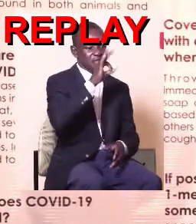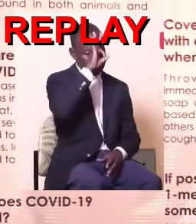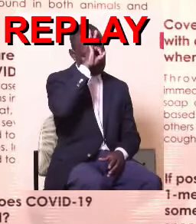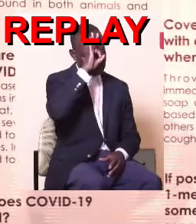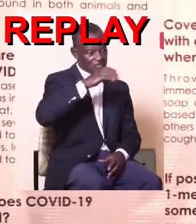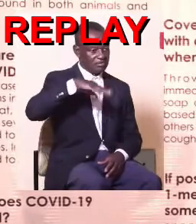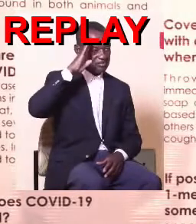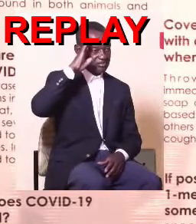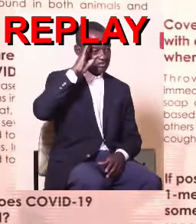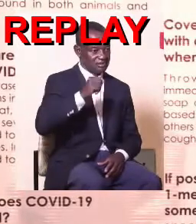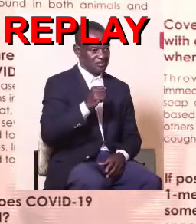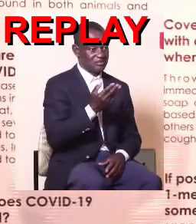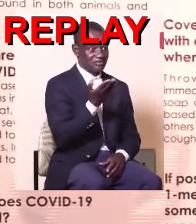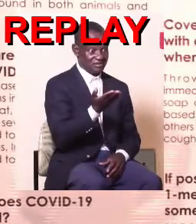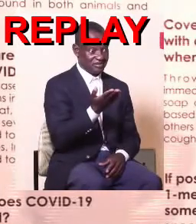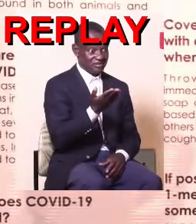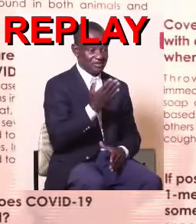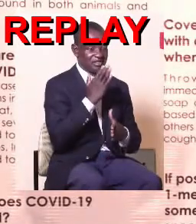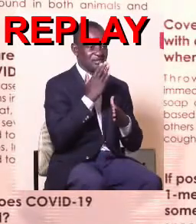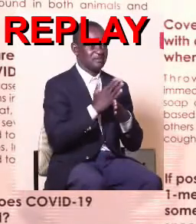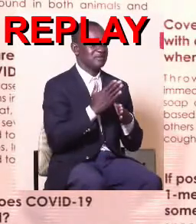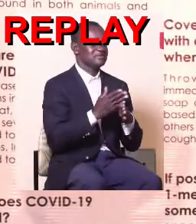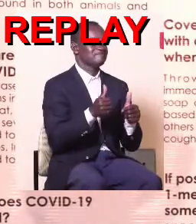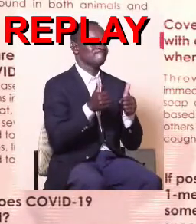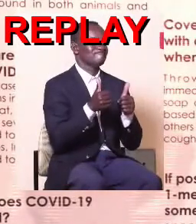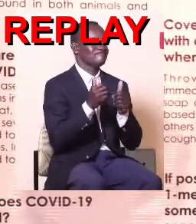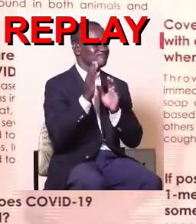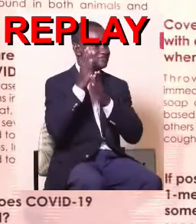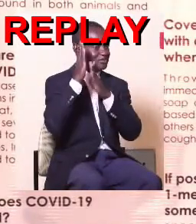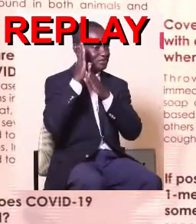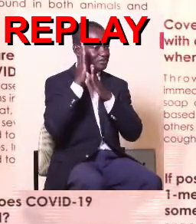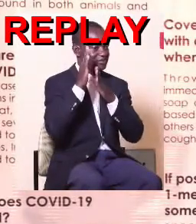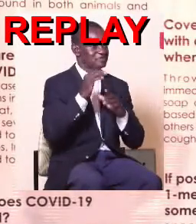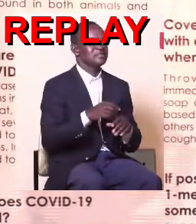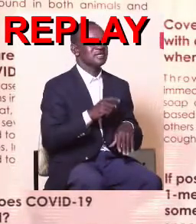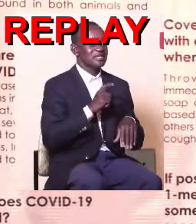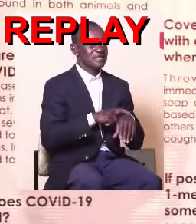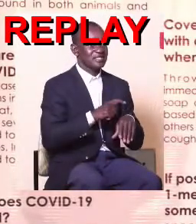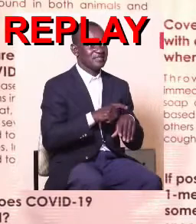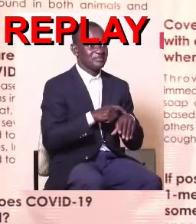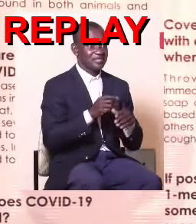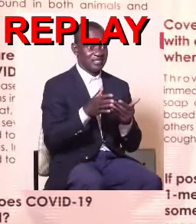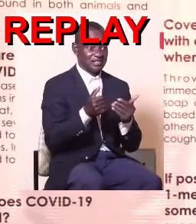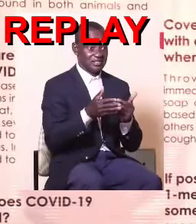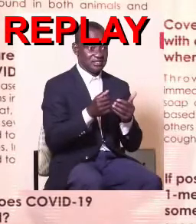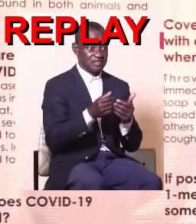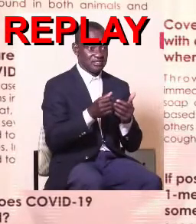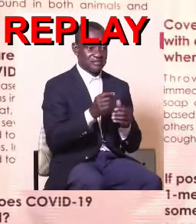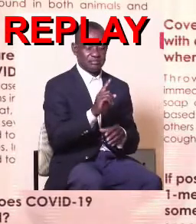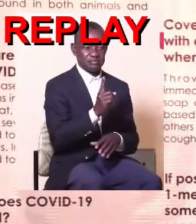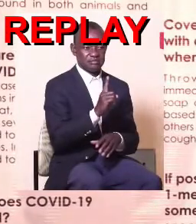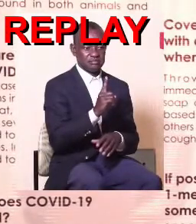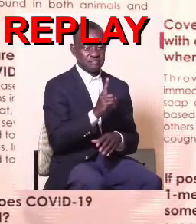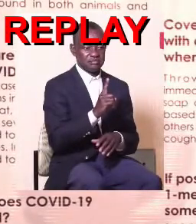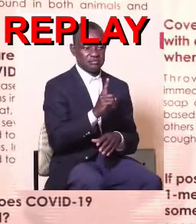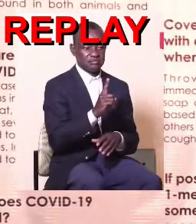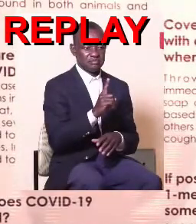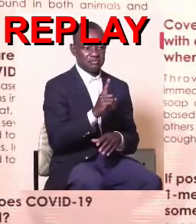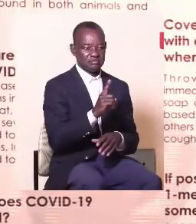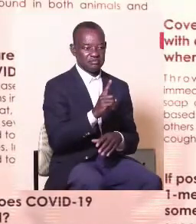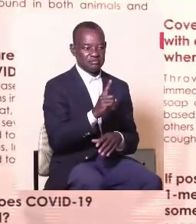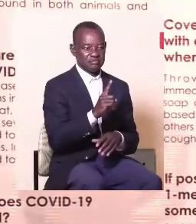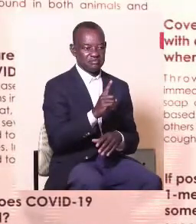a commendable job. It's not an easy time. It's not an easy time, we emphasize.